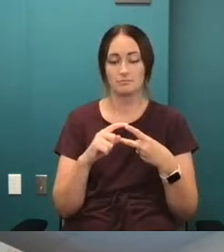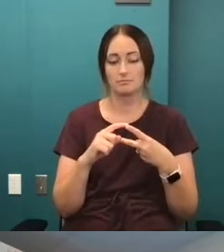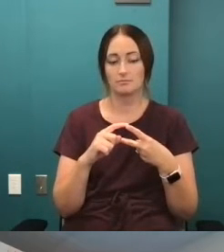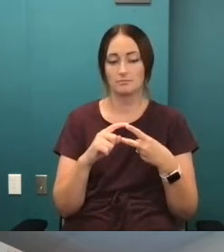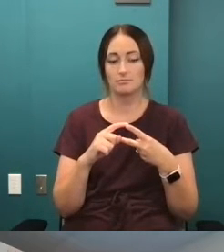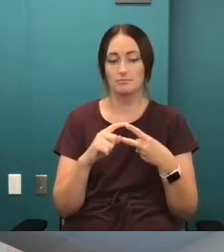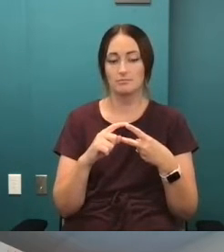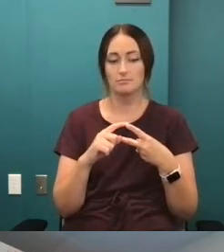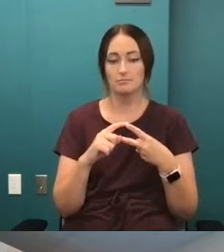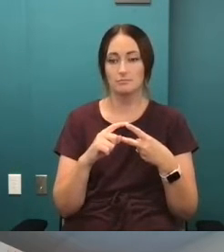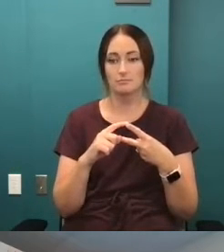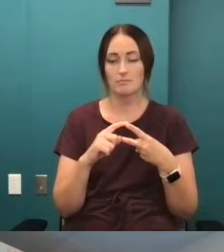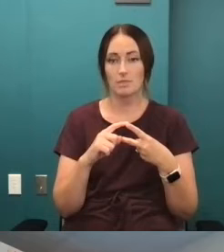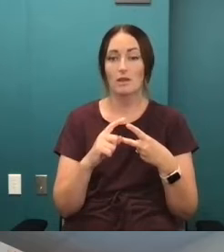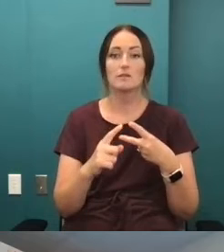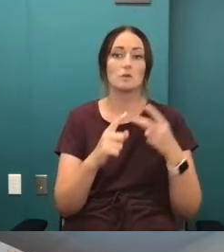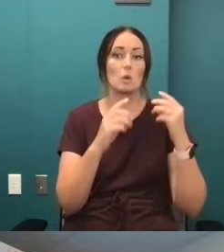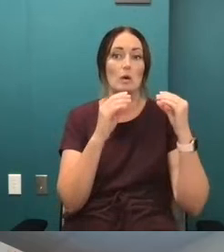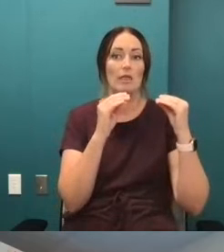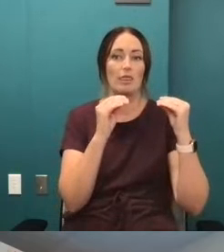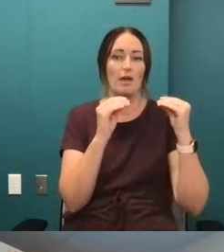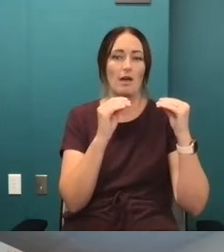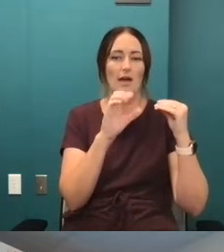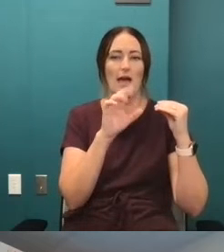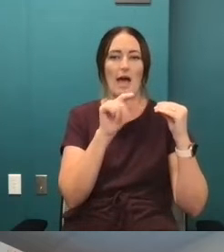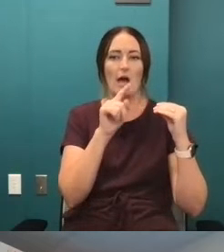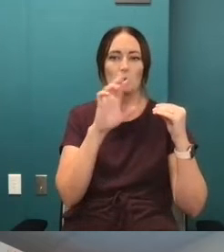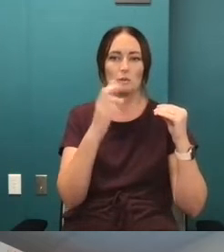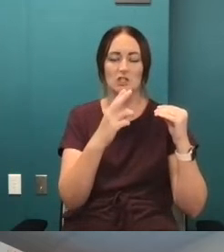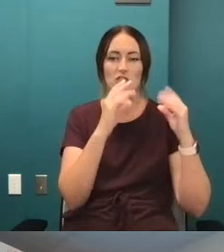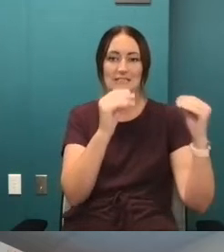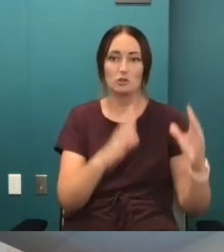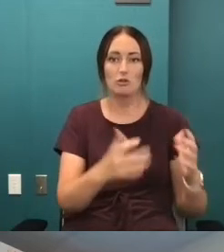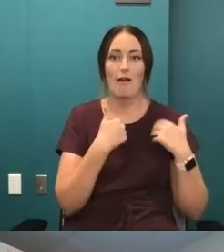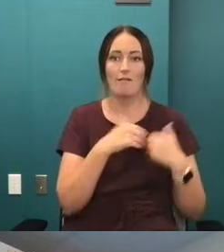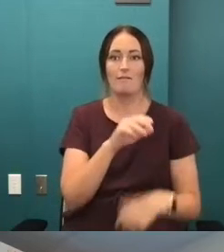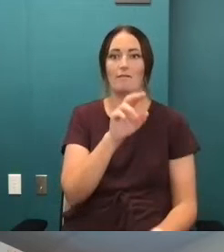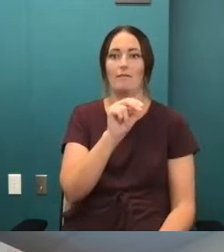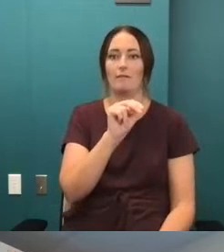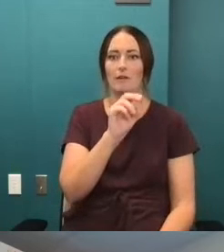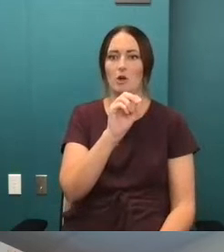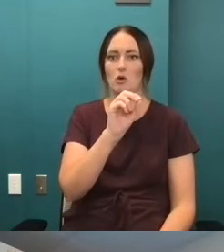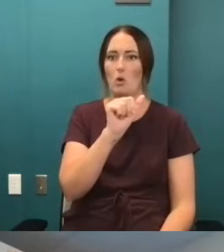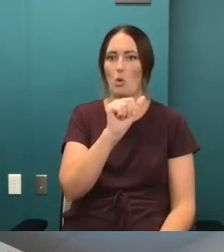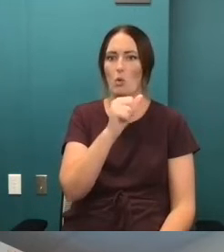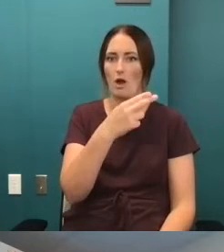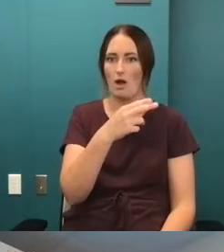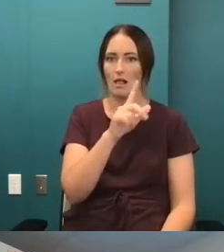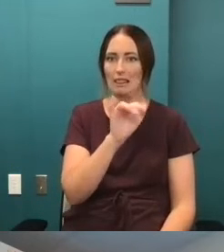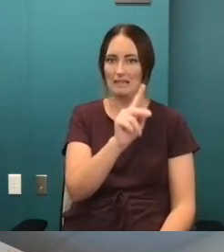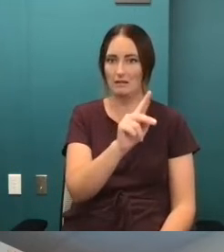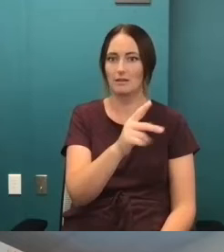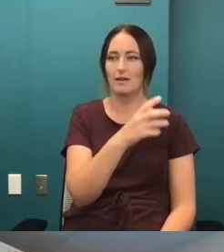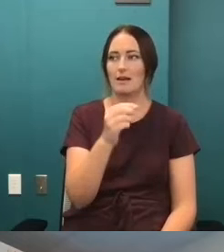the teacher outreach teacher have a NOAA link and a NOAA Hypro box and